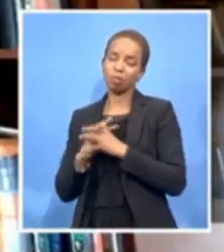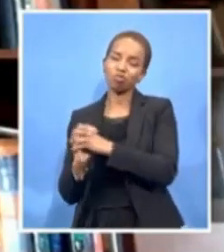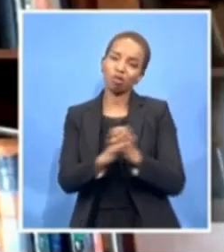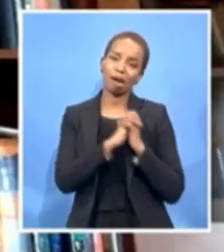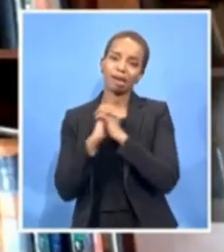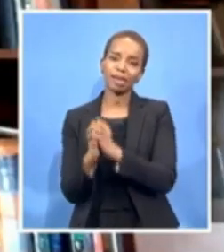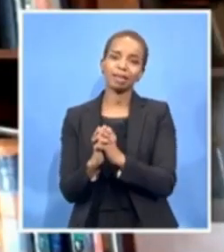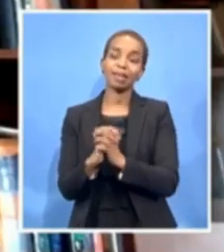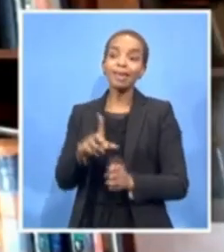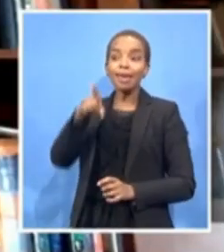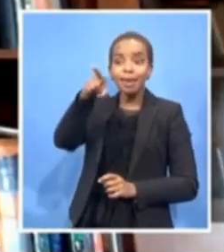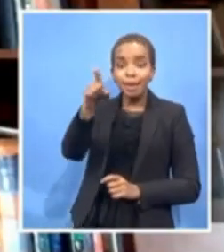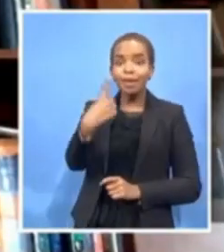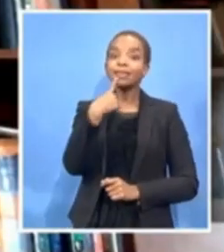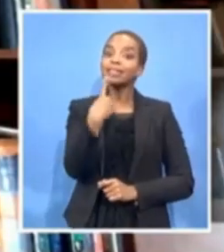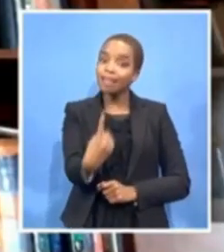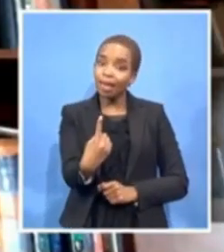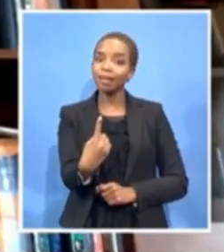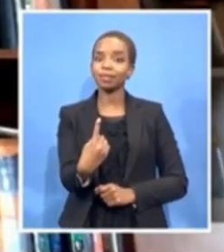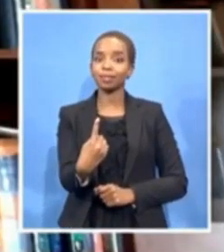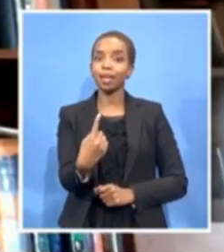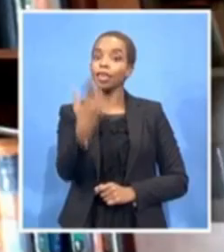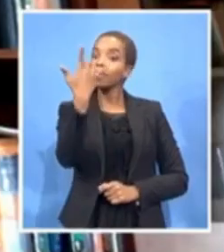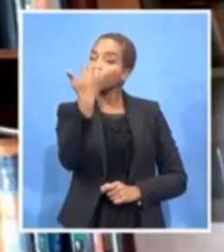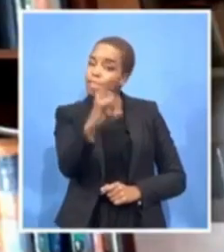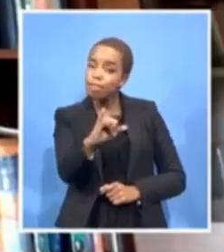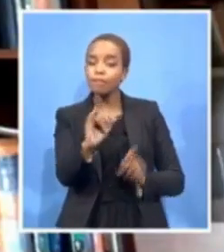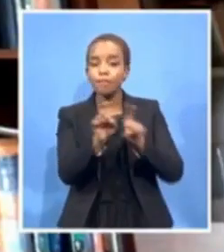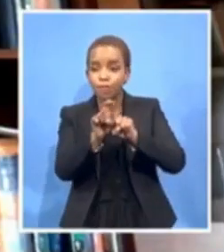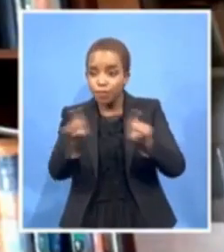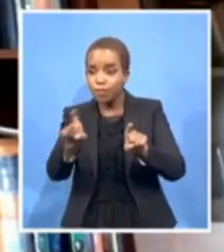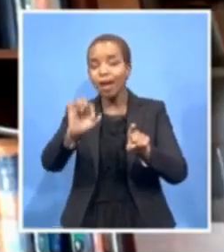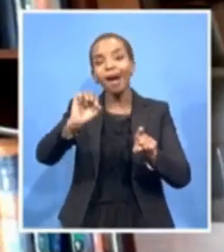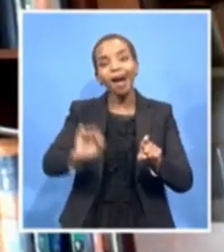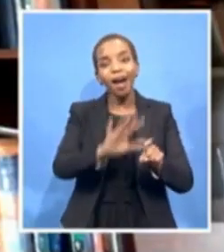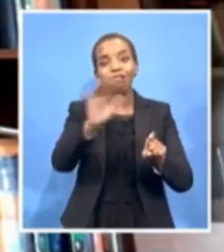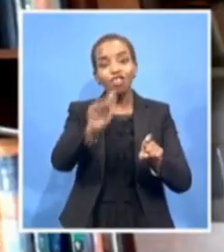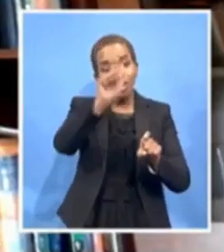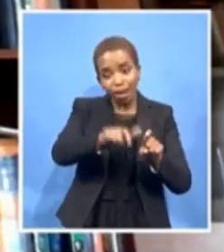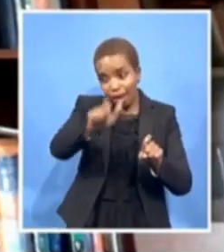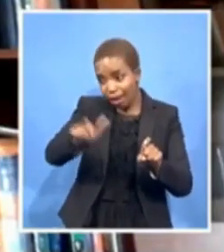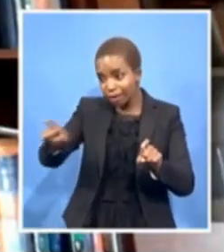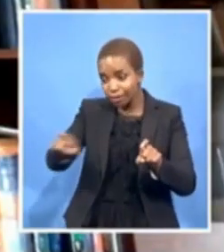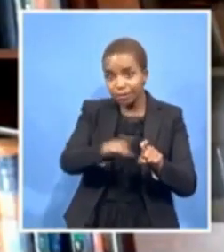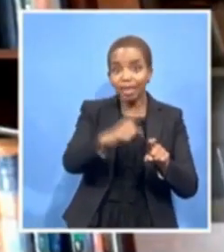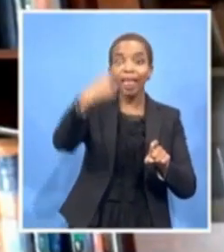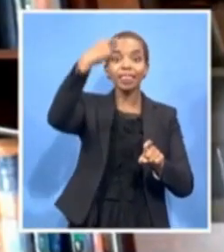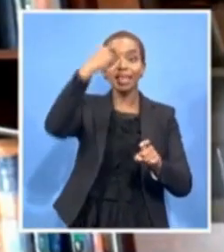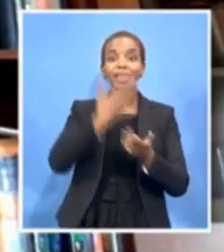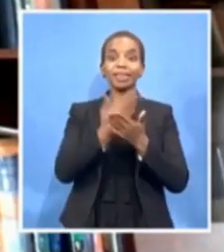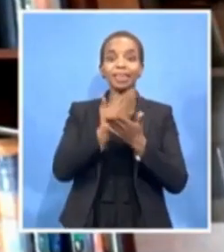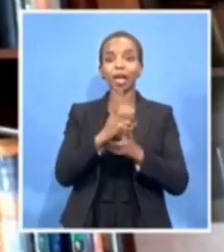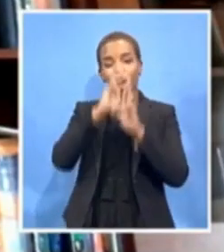if Africans think that they can respect their so-called boundaries in these little